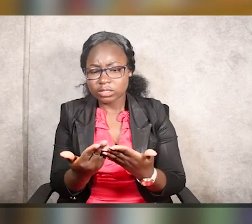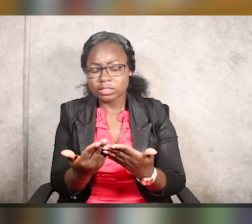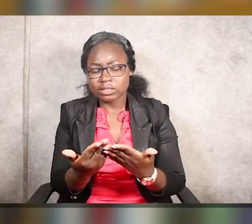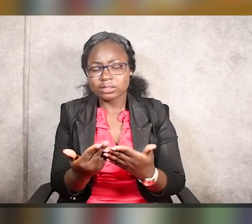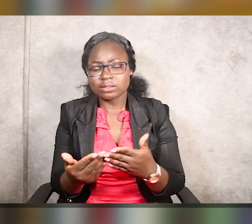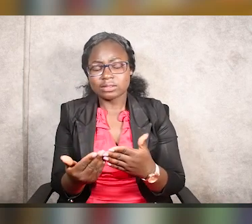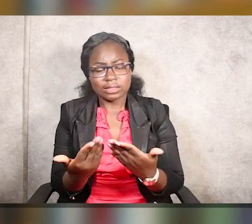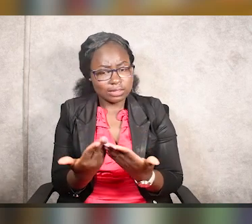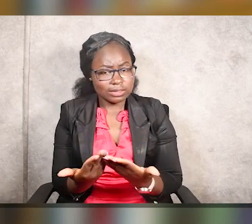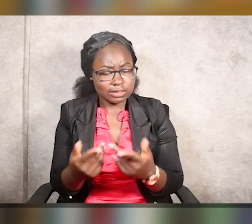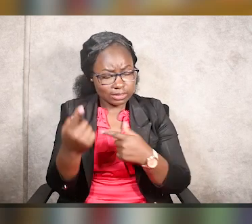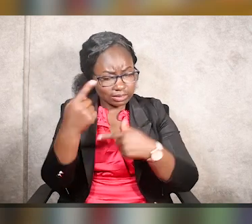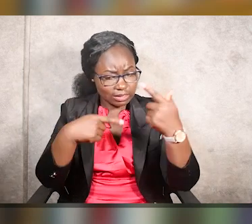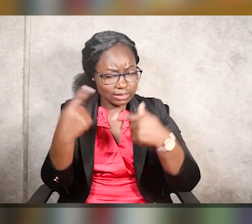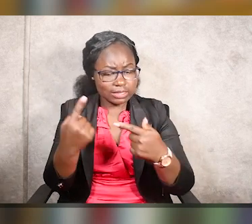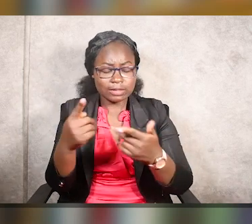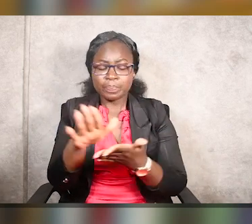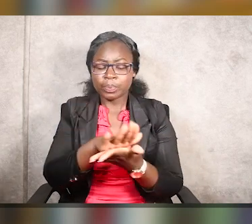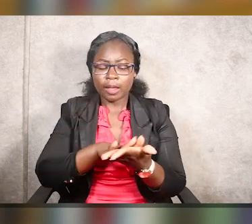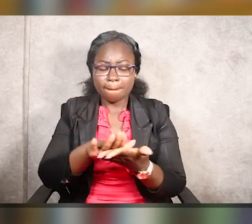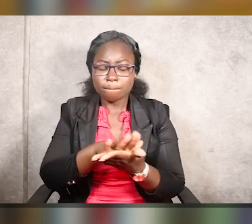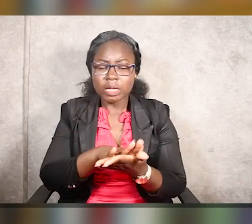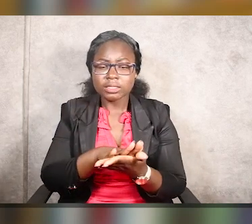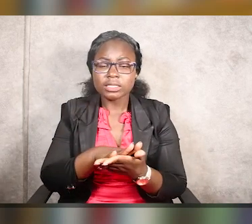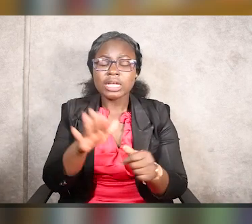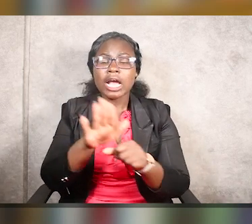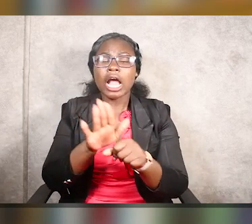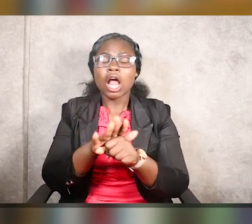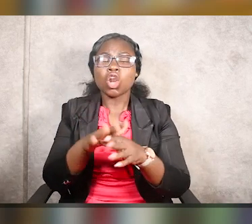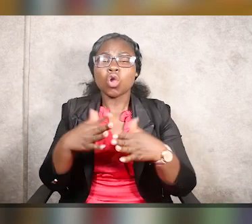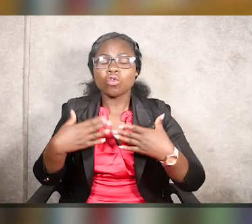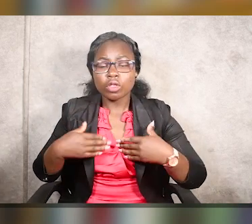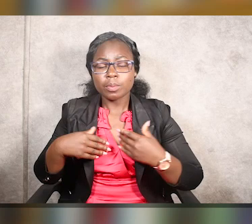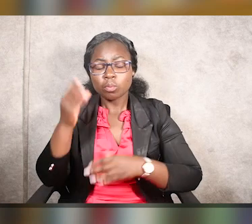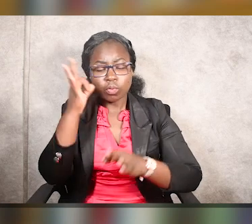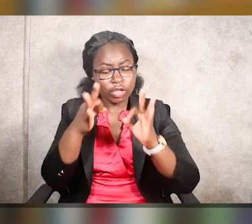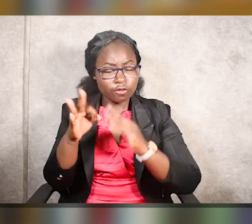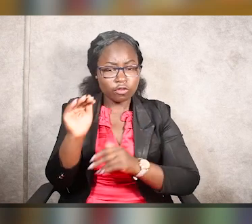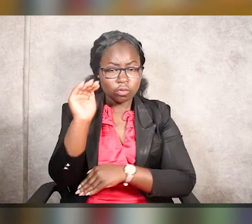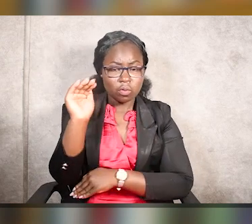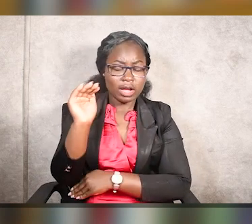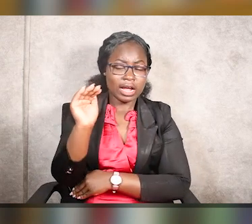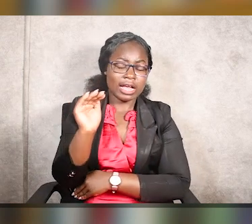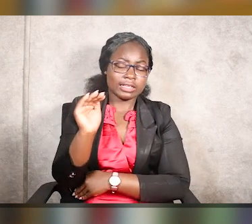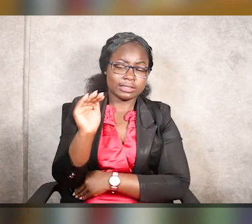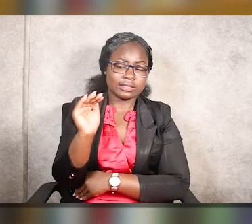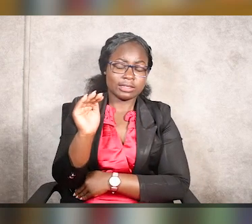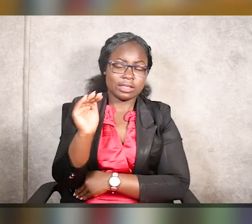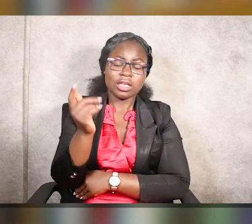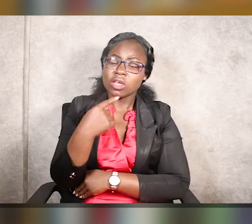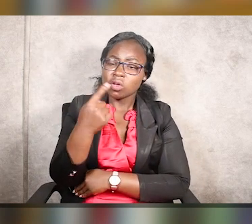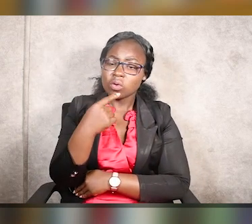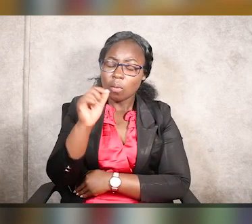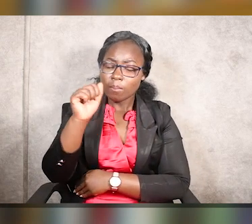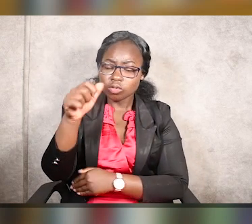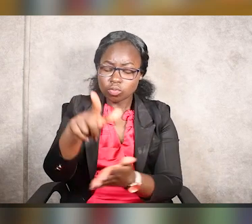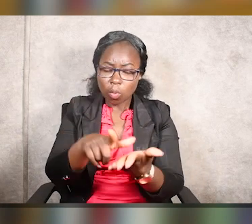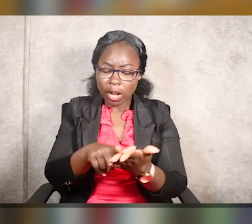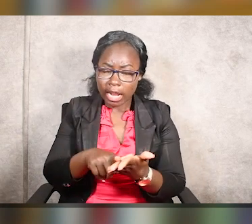corporate? Basically, most of the people, if you ask them, who did you lend money